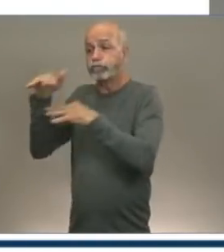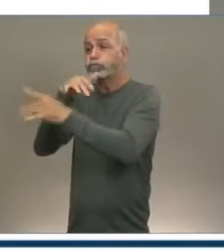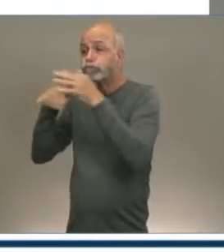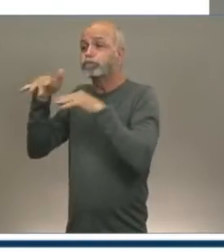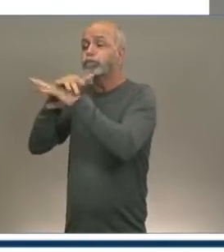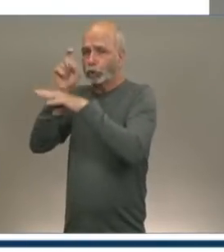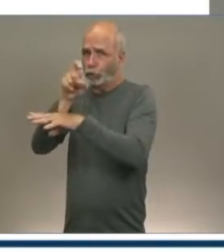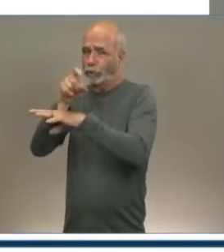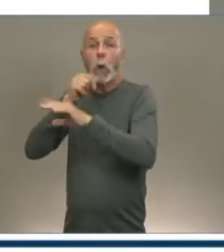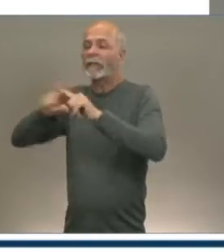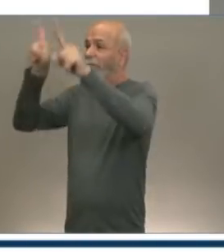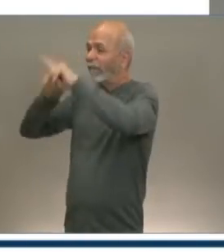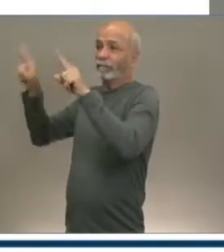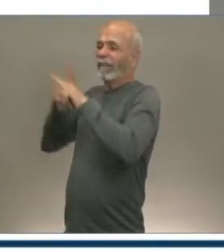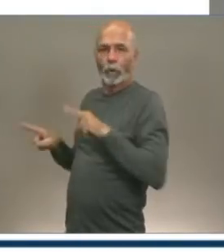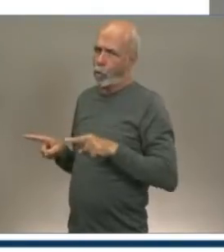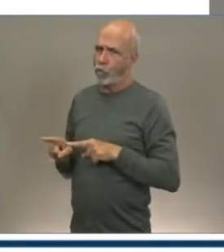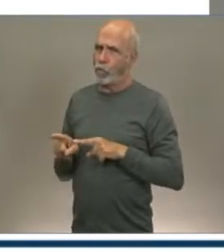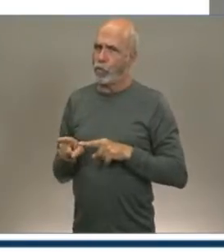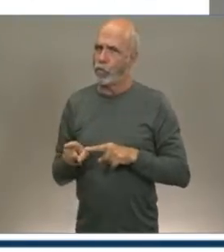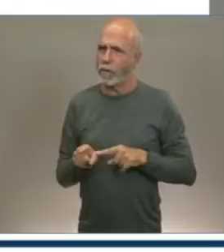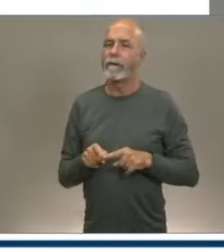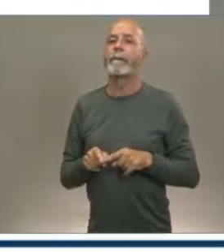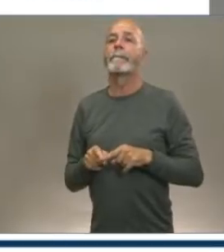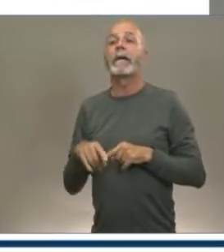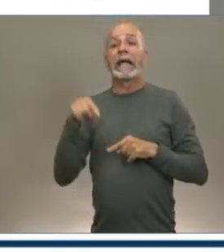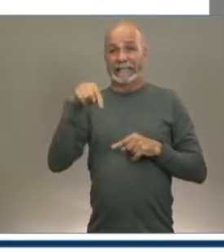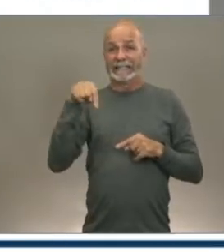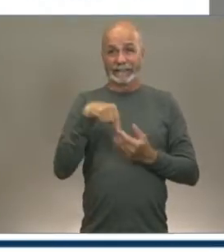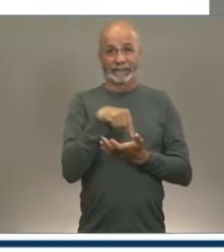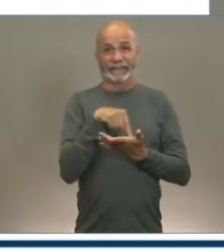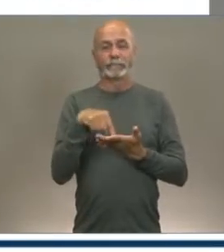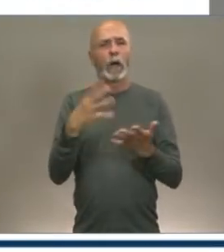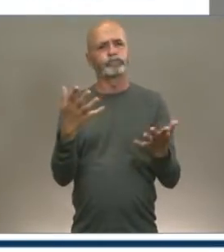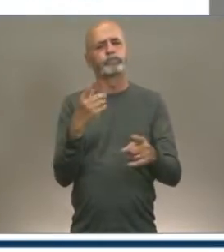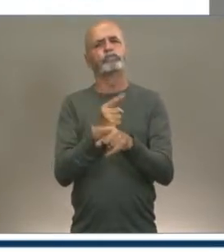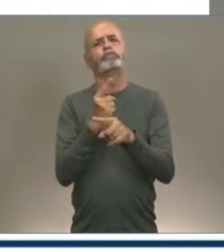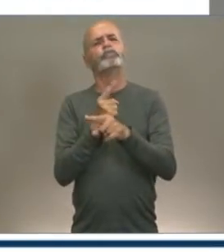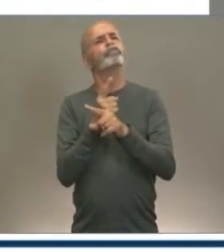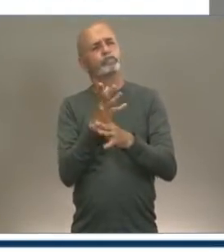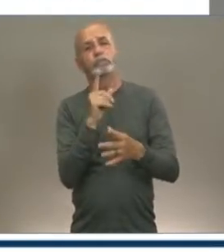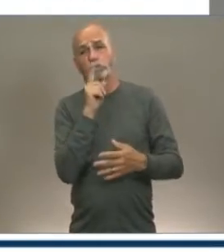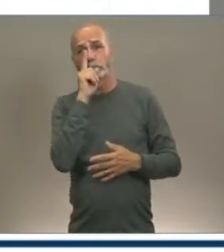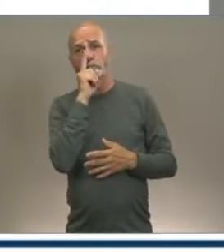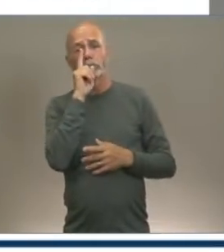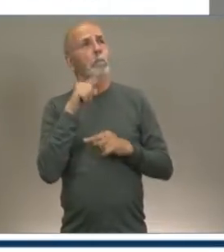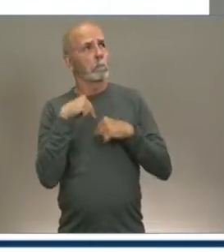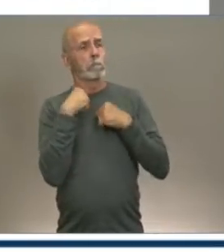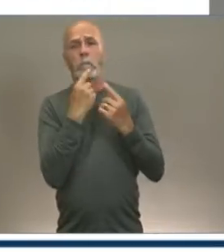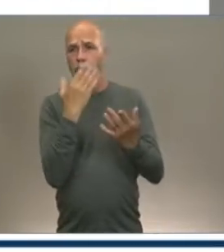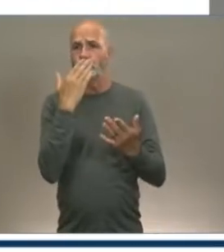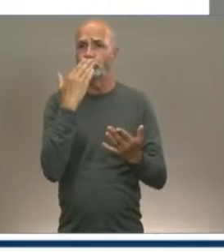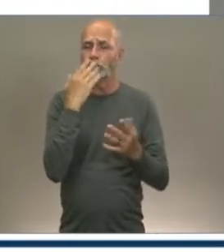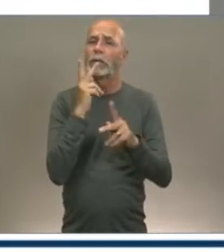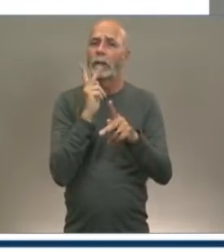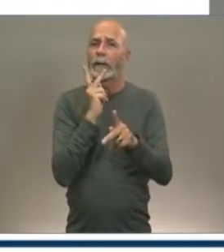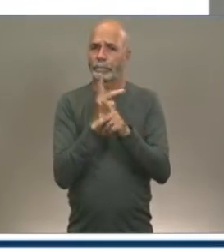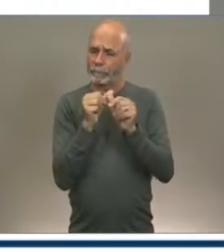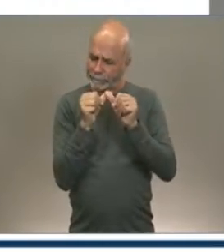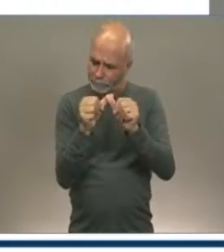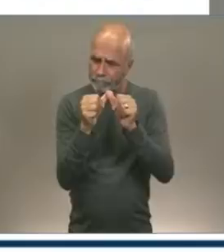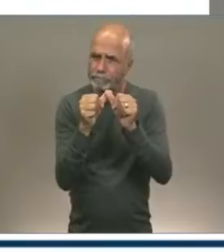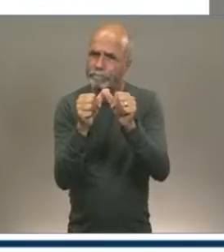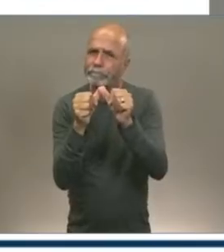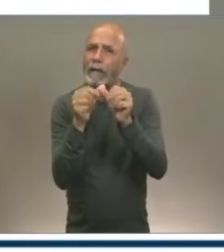Testing volumes have increased a bit this week, and I hope we can keep that up. As the Premier said, we need to. It's critically important to continue to